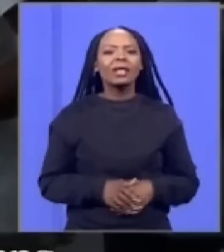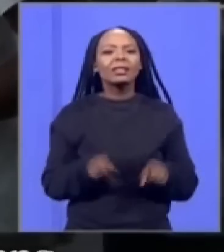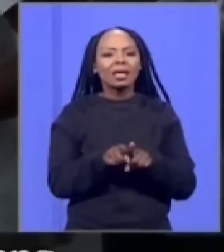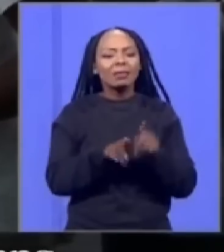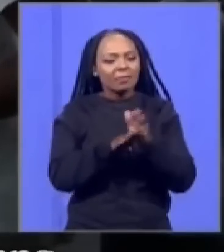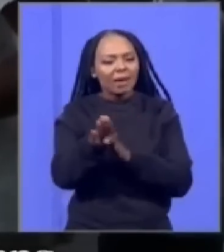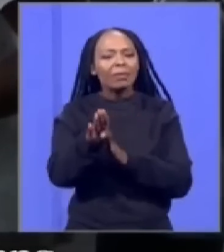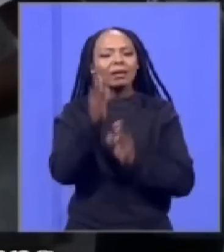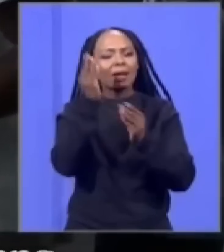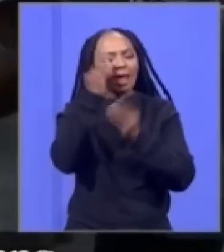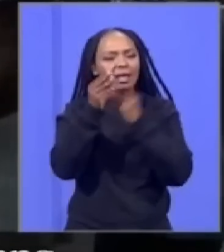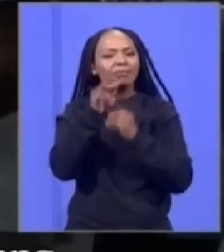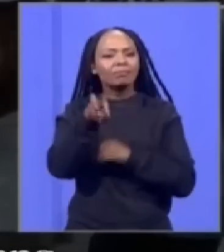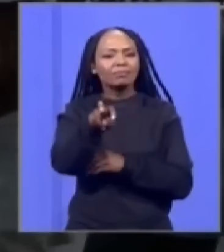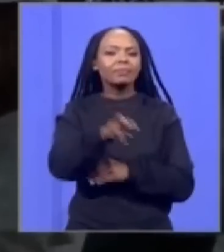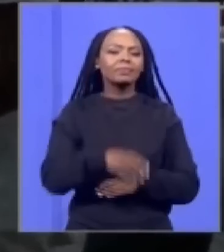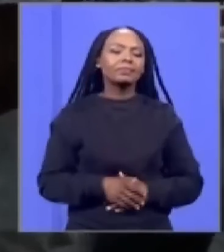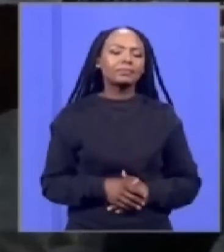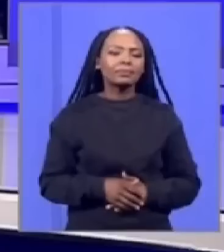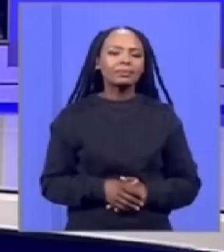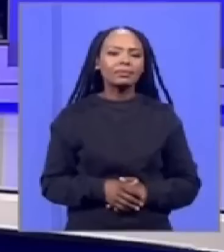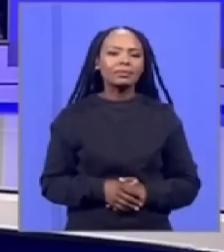tsa SABC, Kimberley.